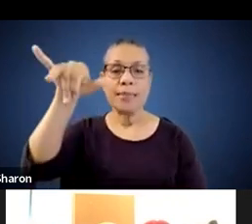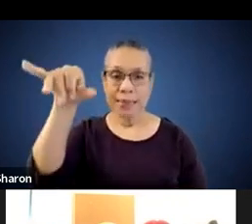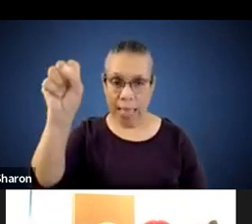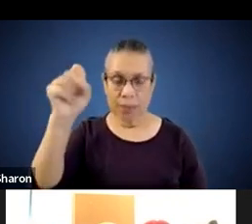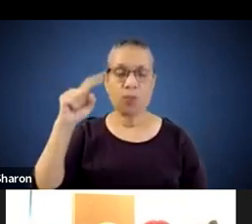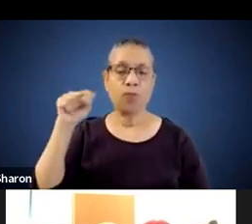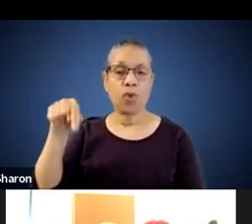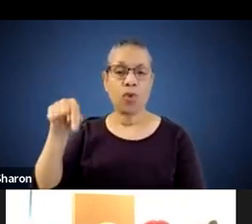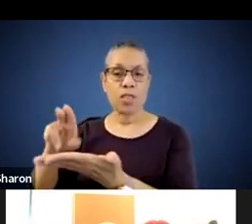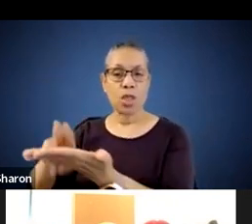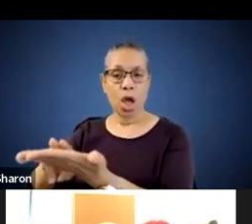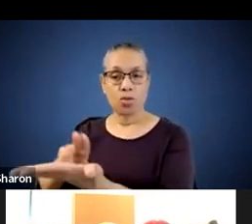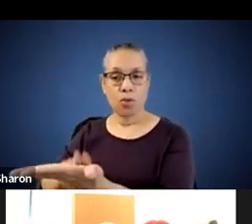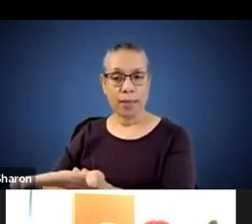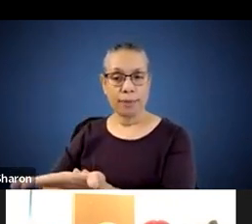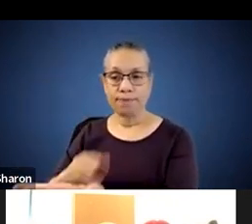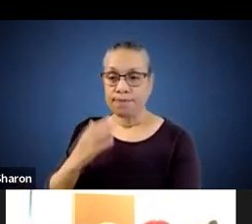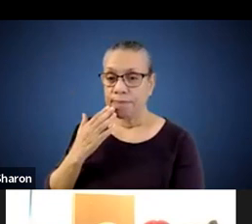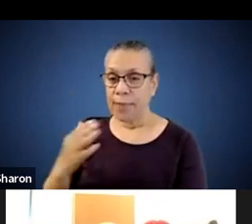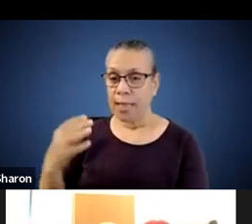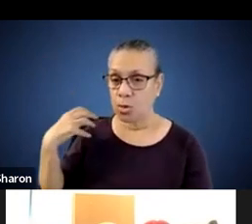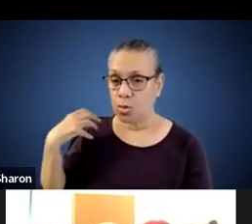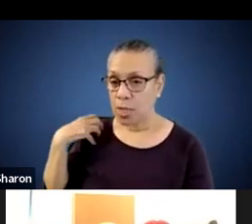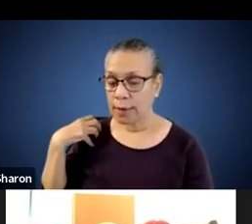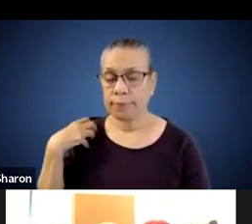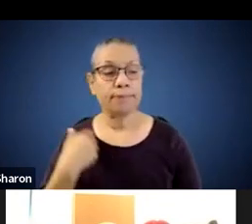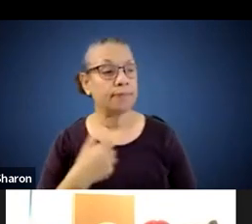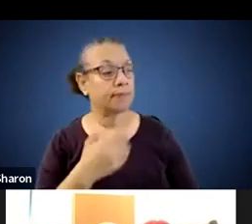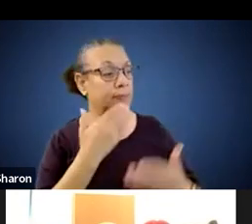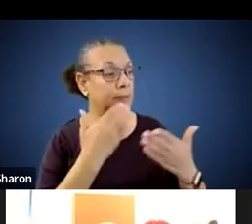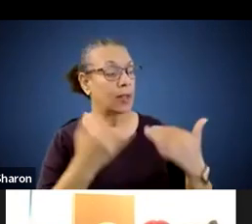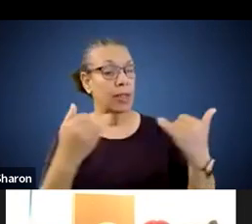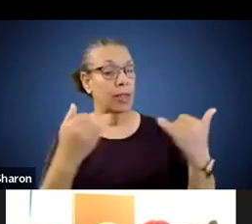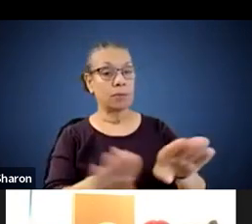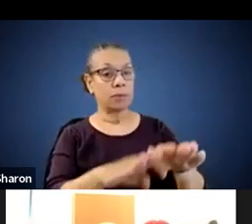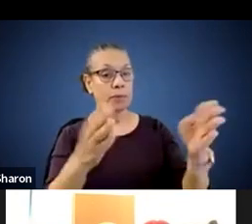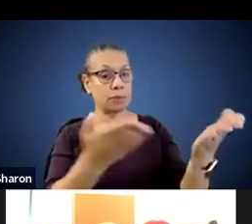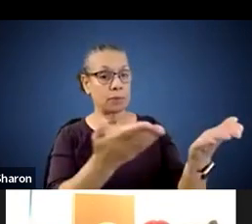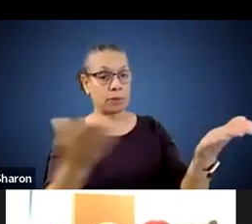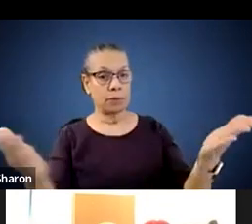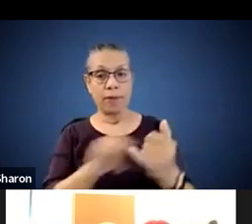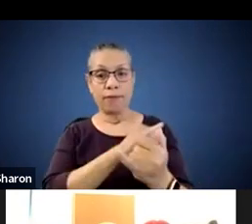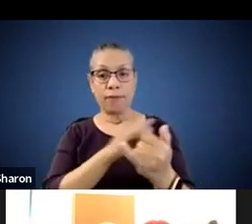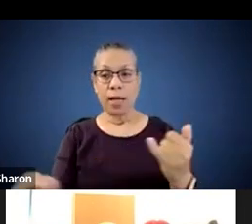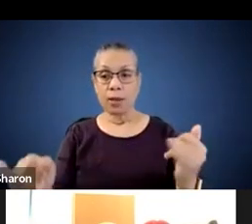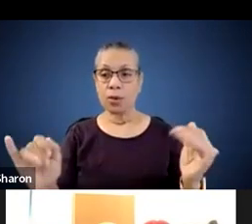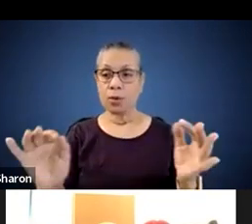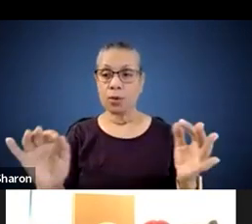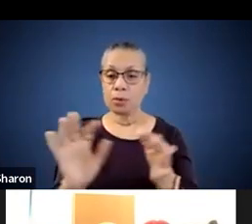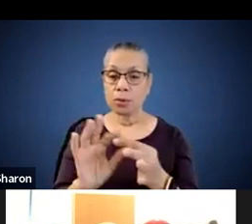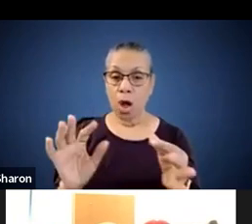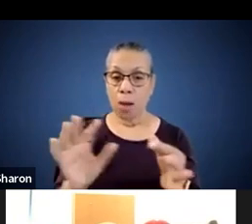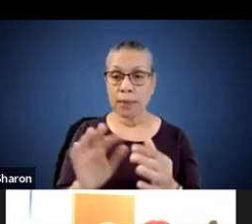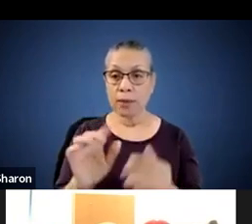contract thank you chair thank you and now open it up to the committee for final questions and comments